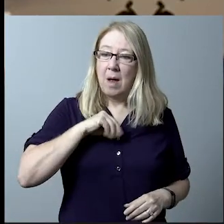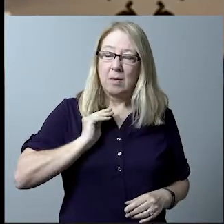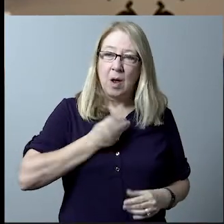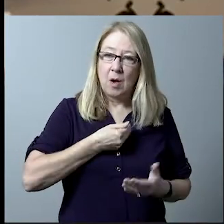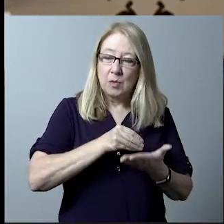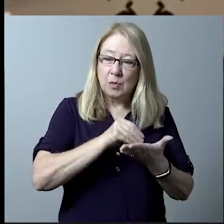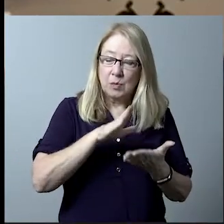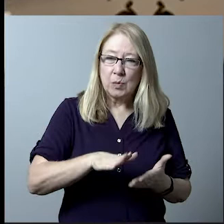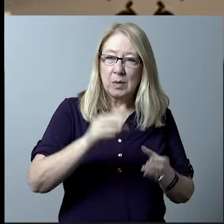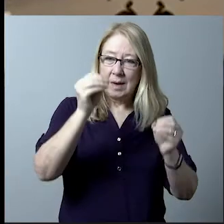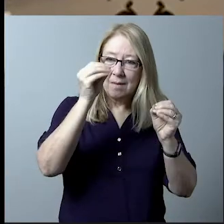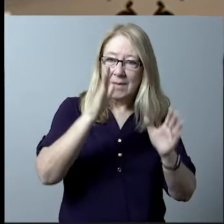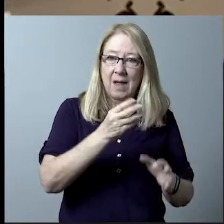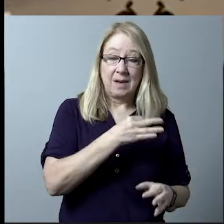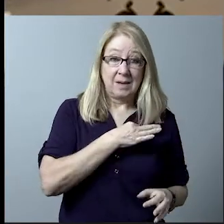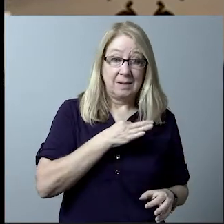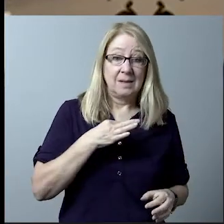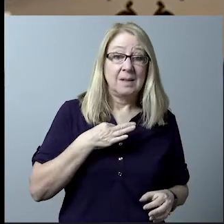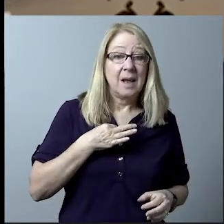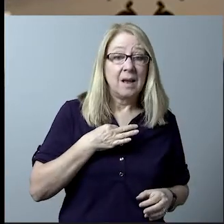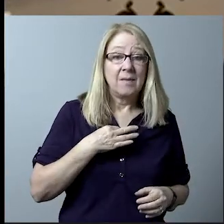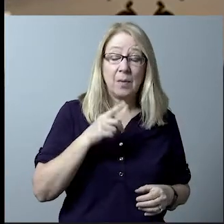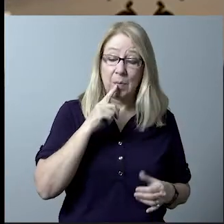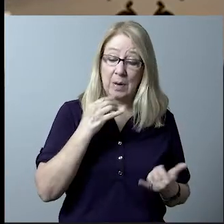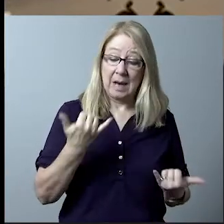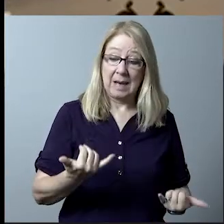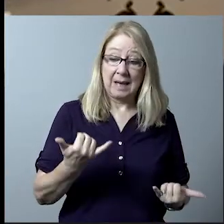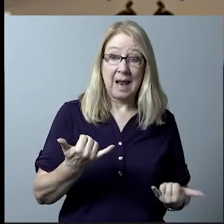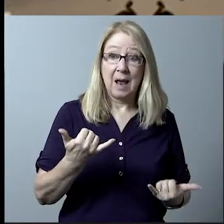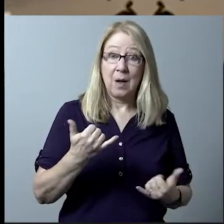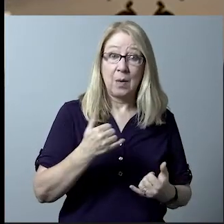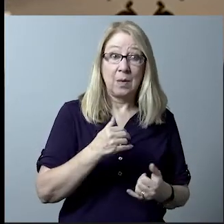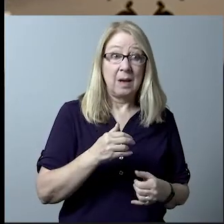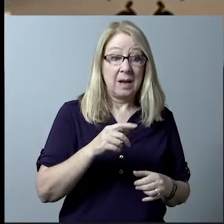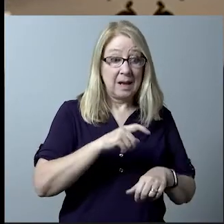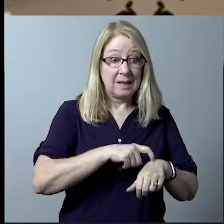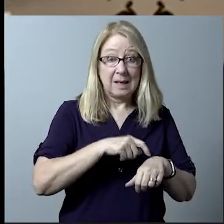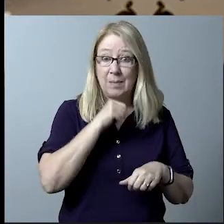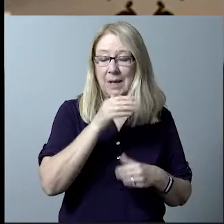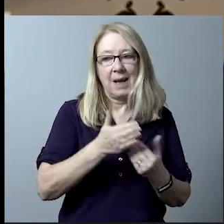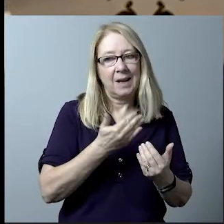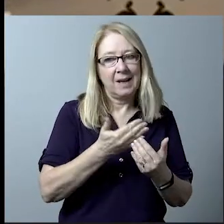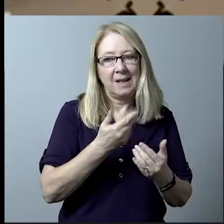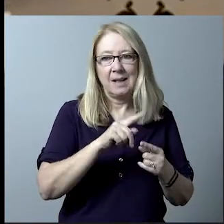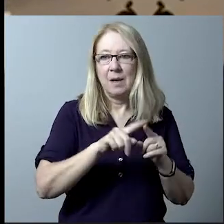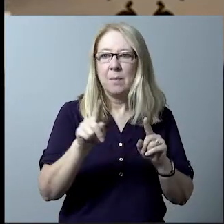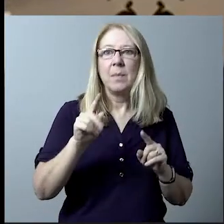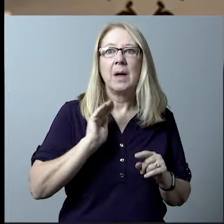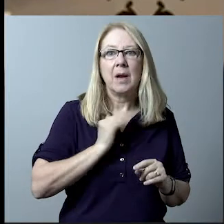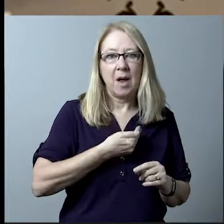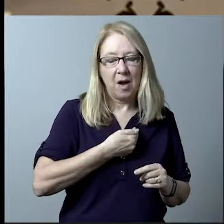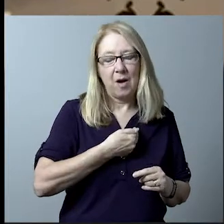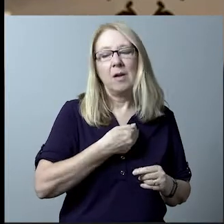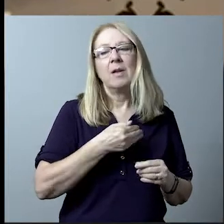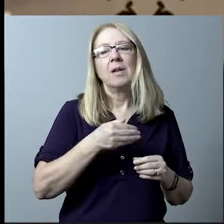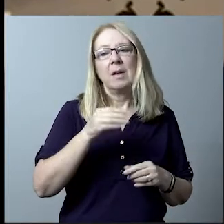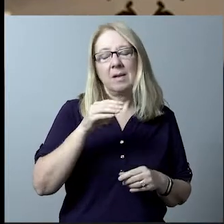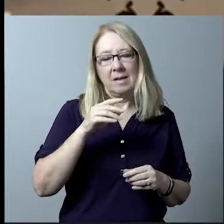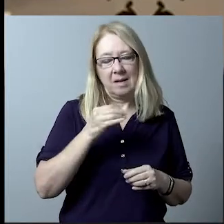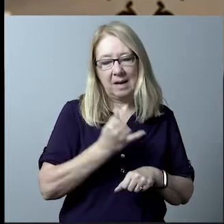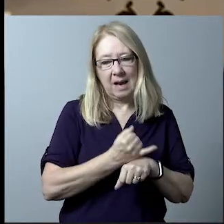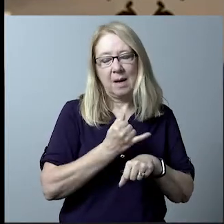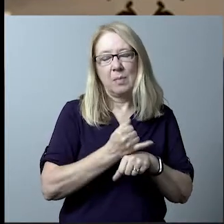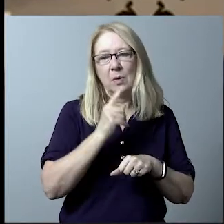our students, faculty, and staff. These times are not easy, but our campus community is truly rising to the